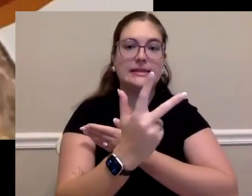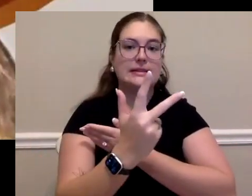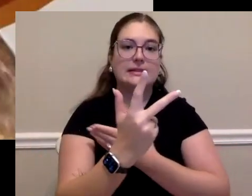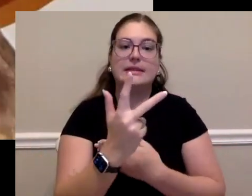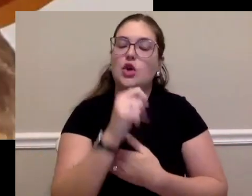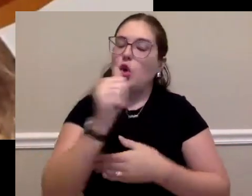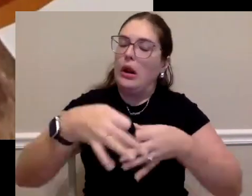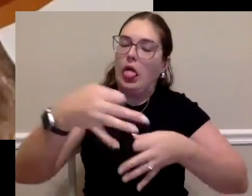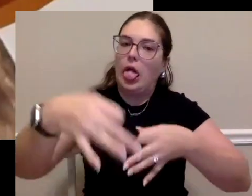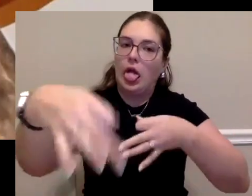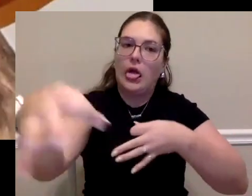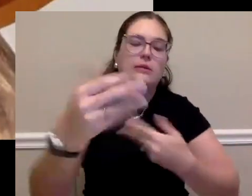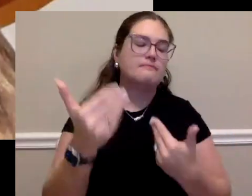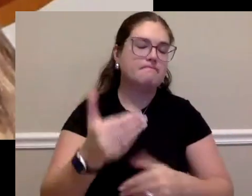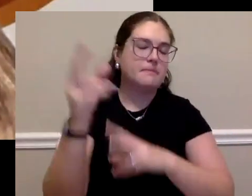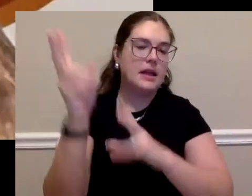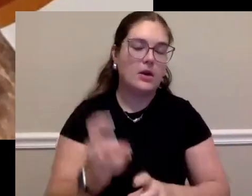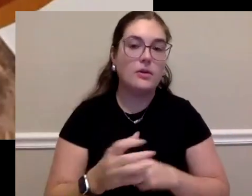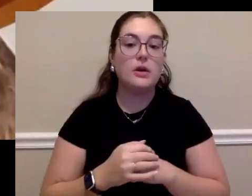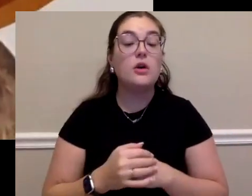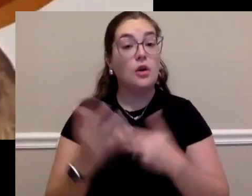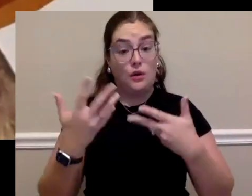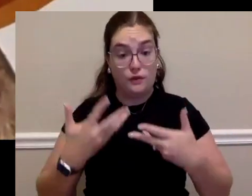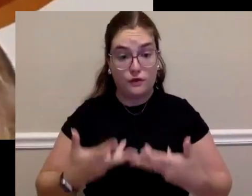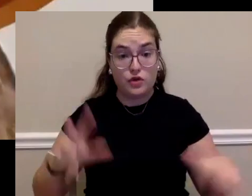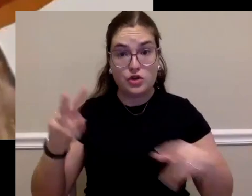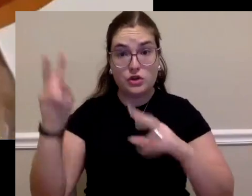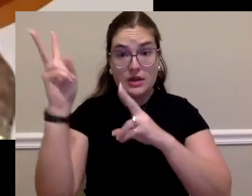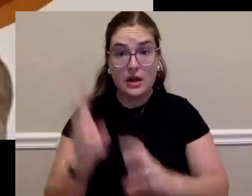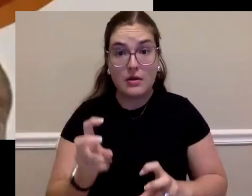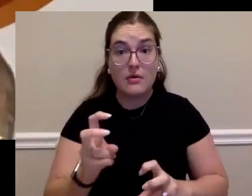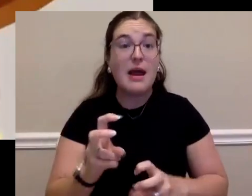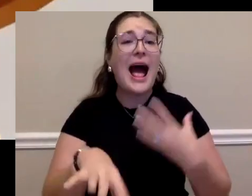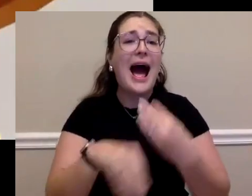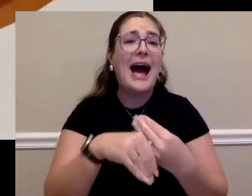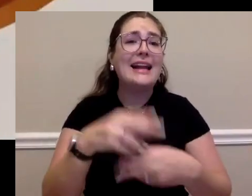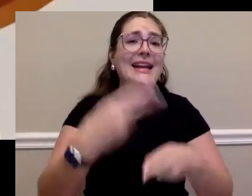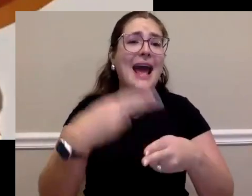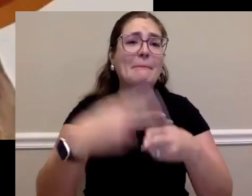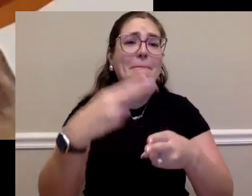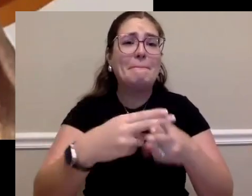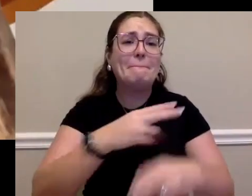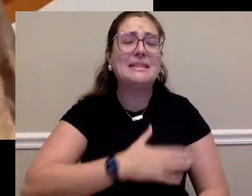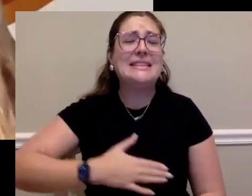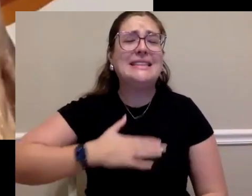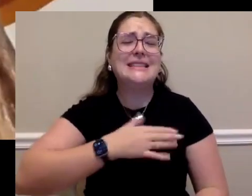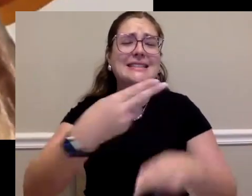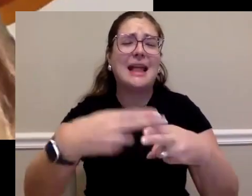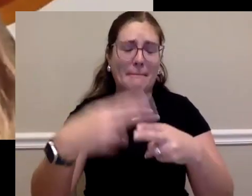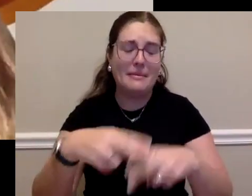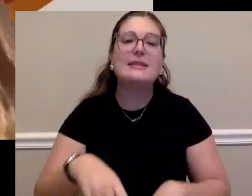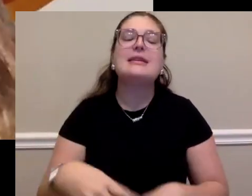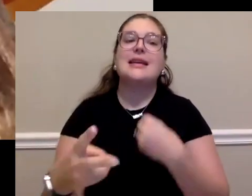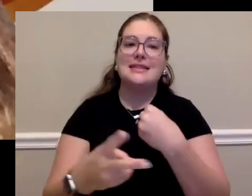not delay. Once downloaded, remember to add your name, okay? You have to have your name and save a